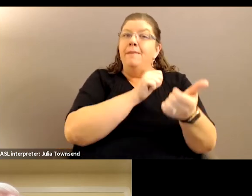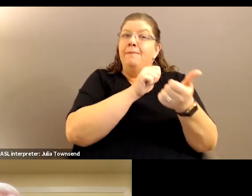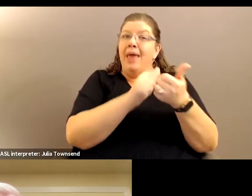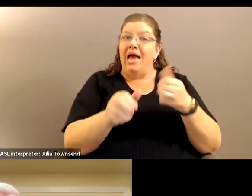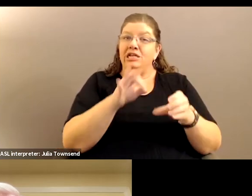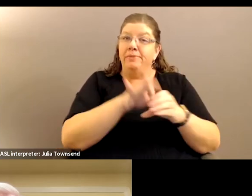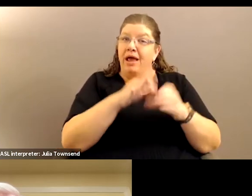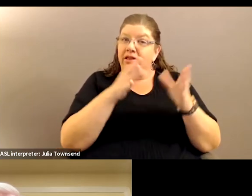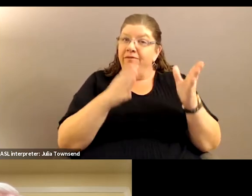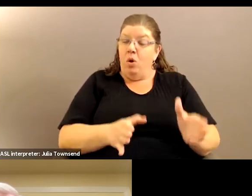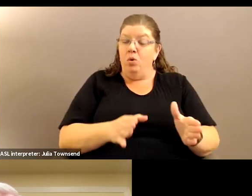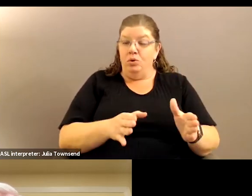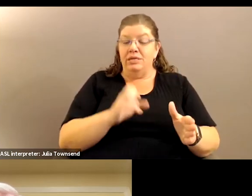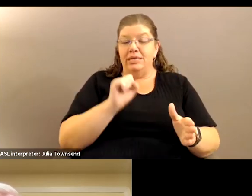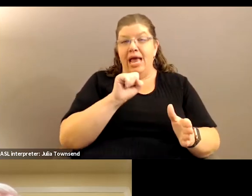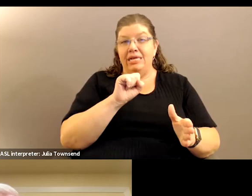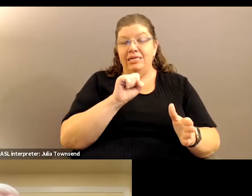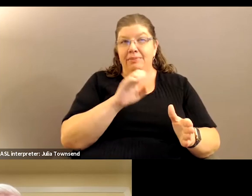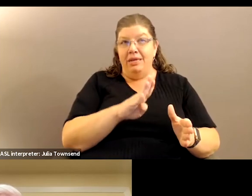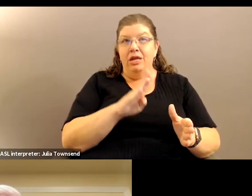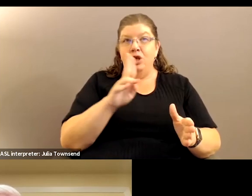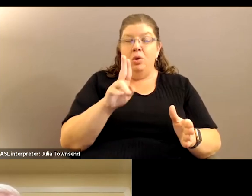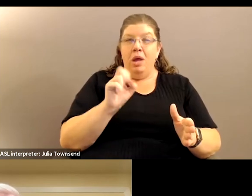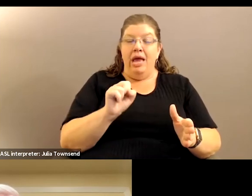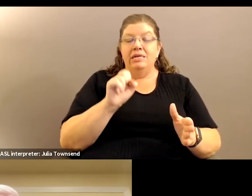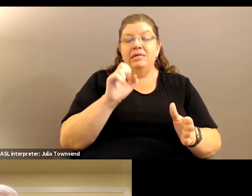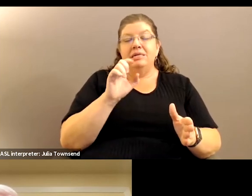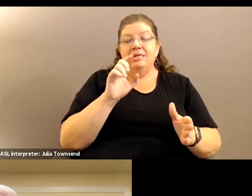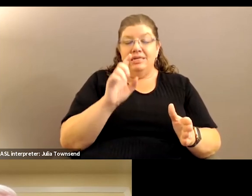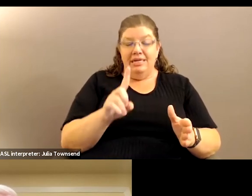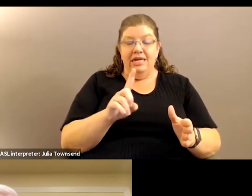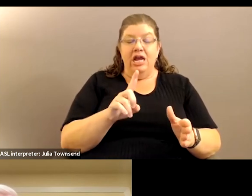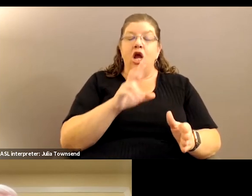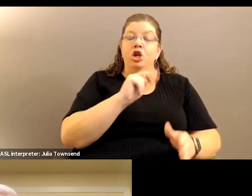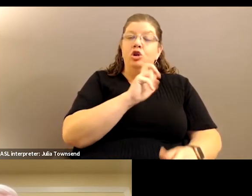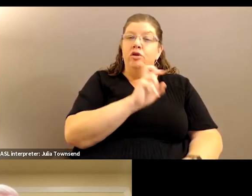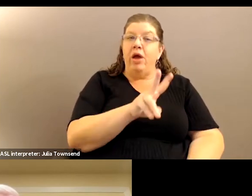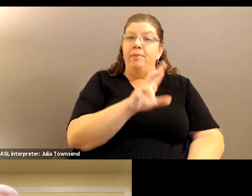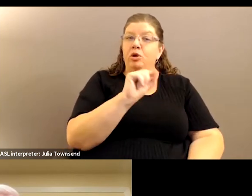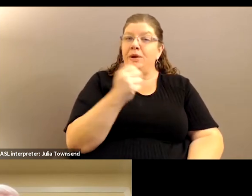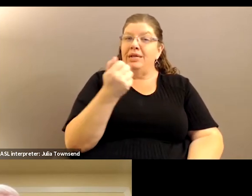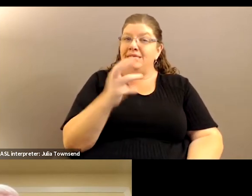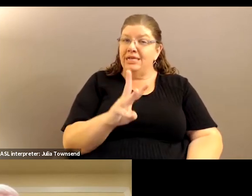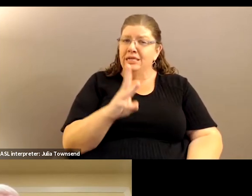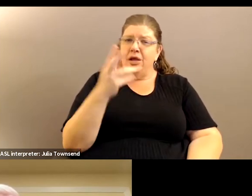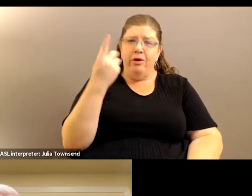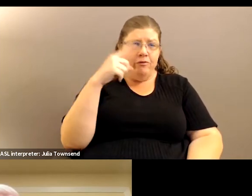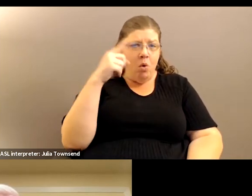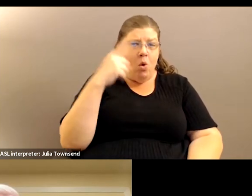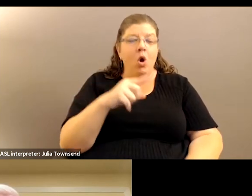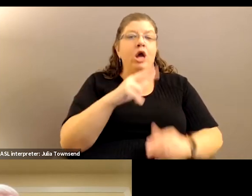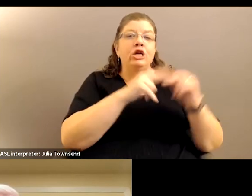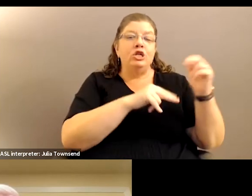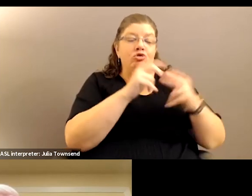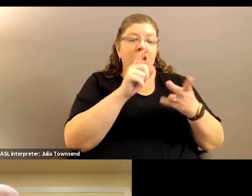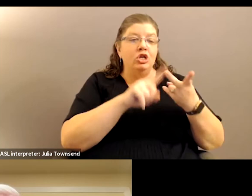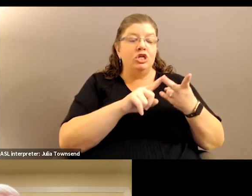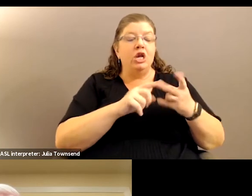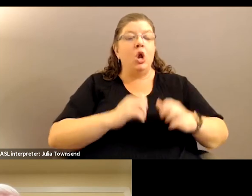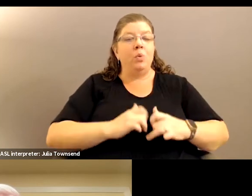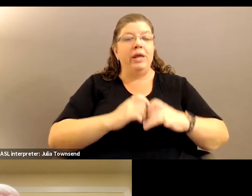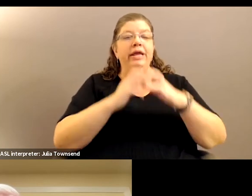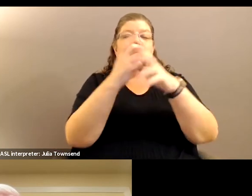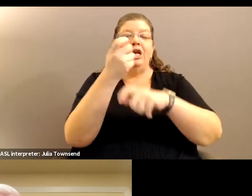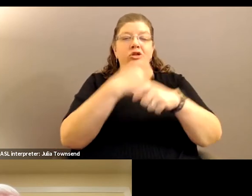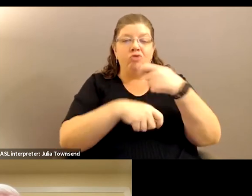voters in the sbusd in november 2016 for the construction reconstruction rehabilitation or